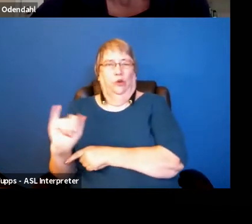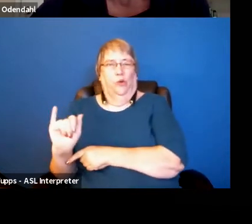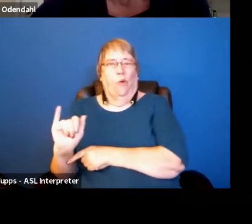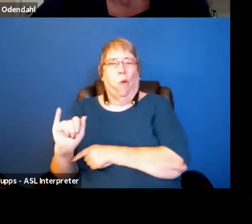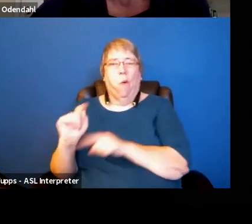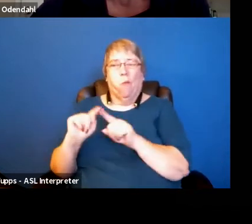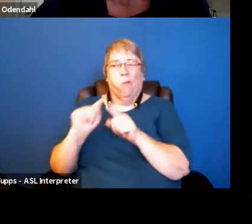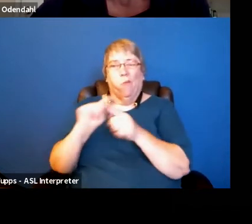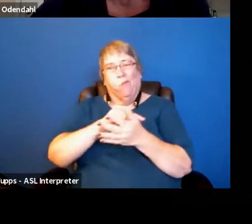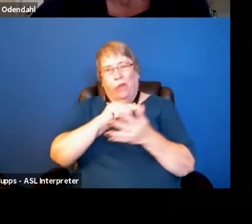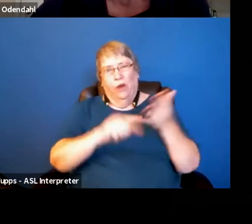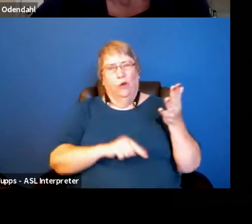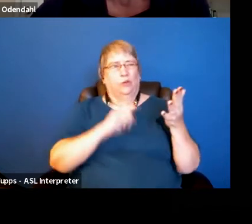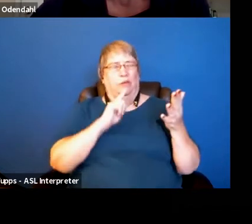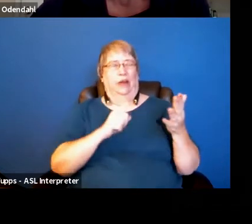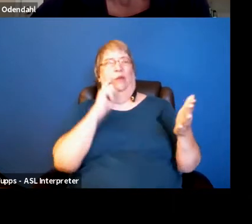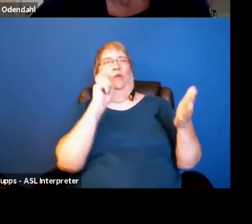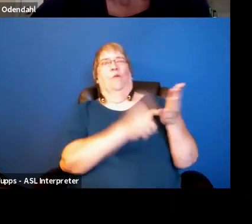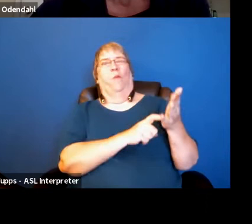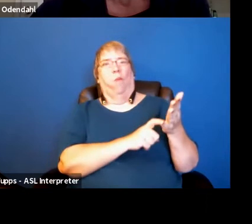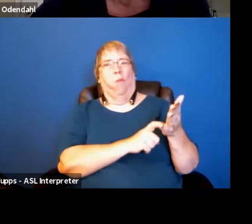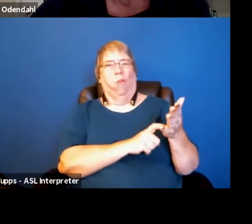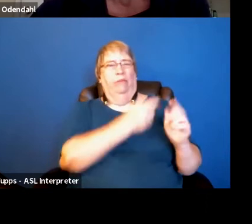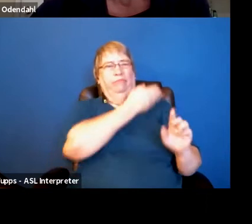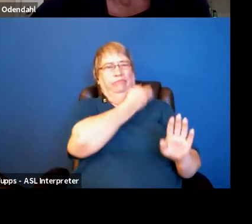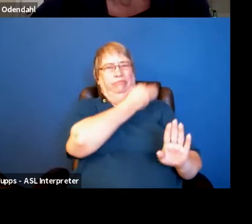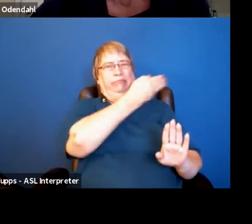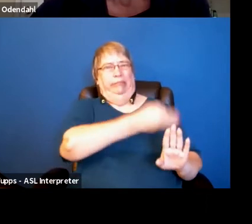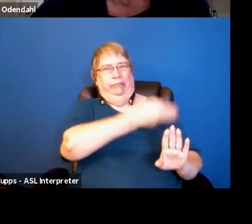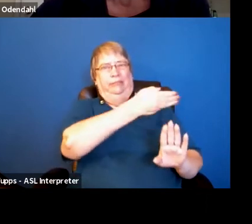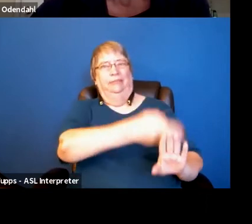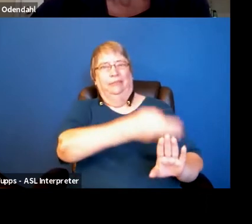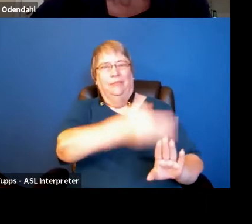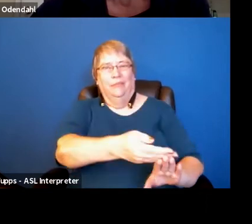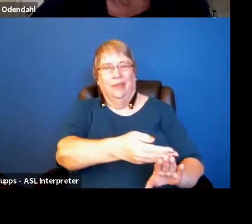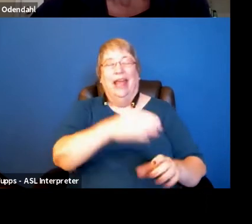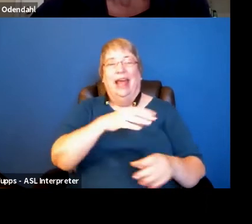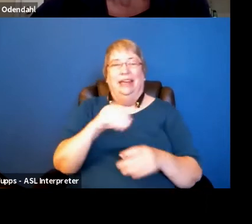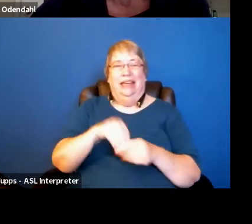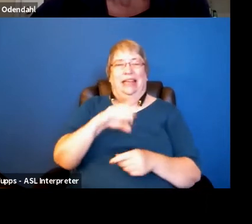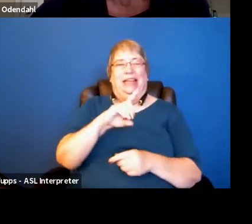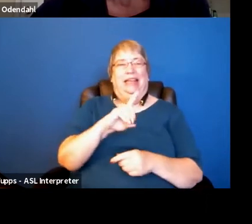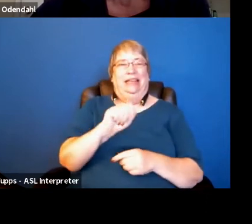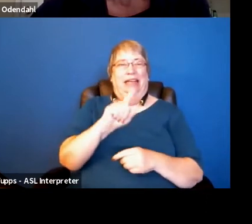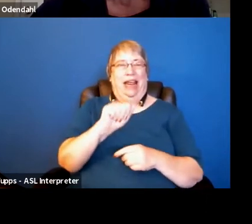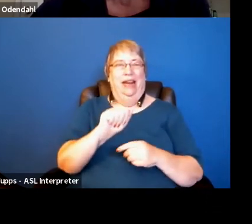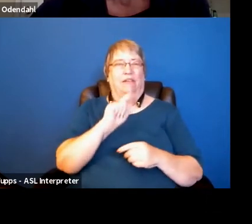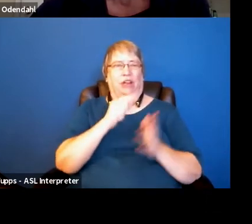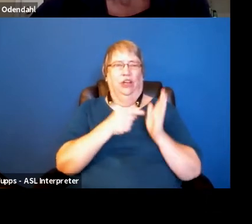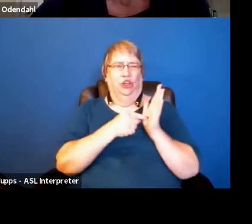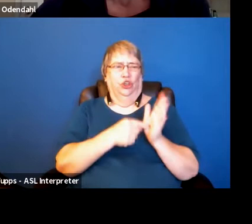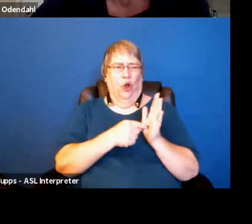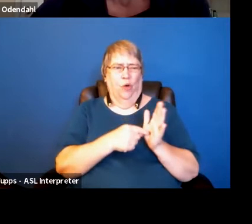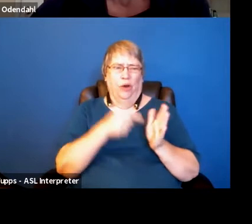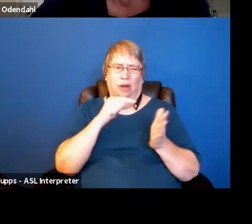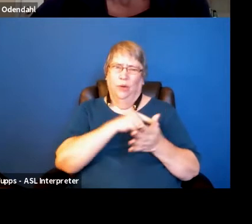these really stood out in previous documents and studies or in the data as experiencing